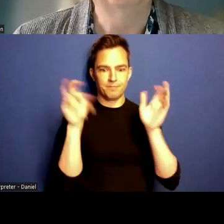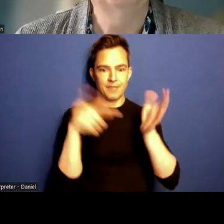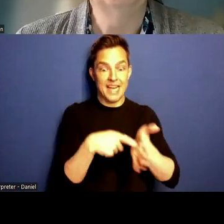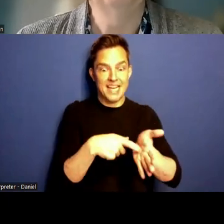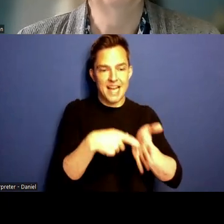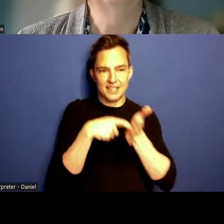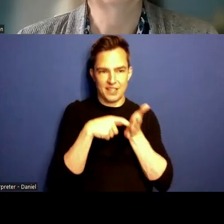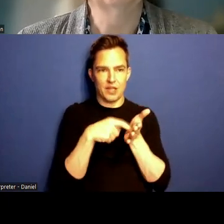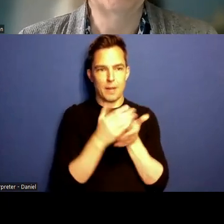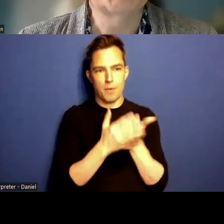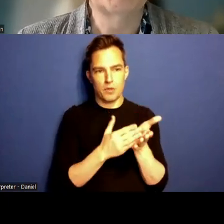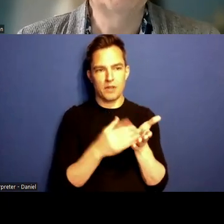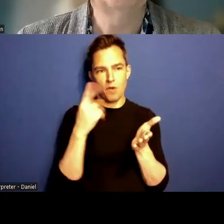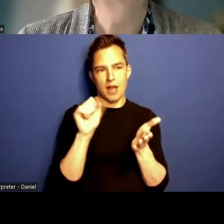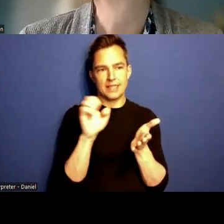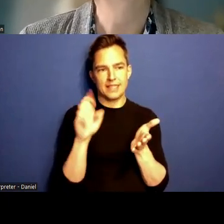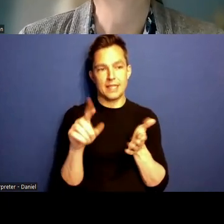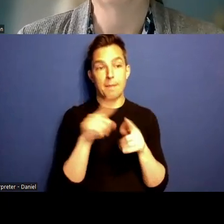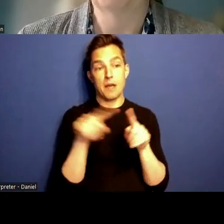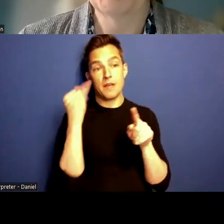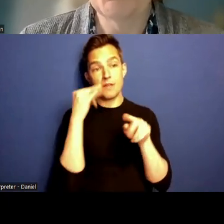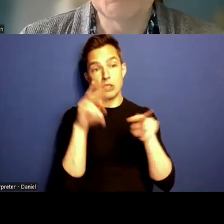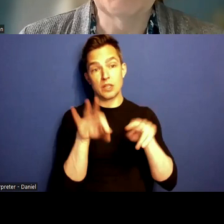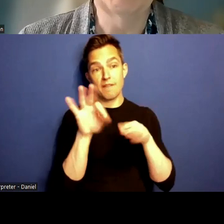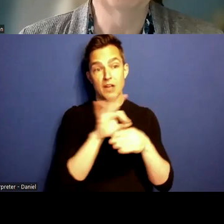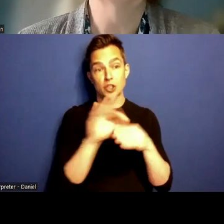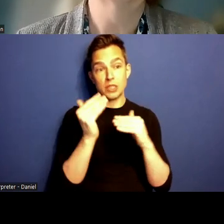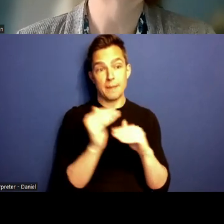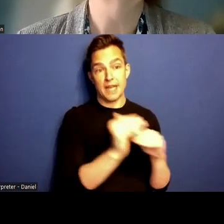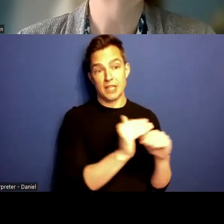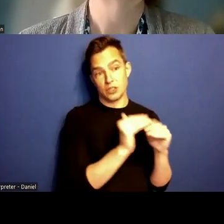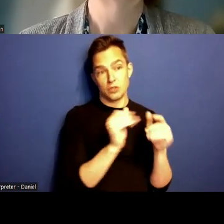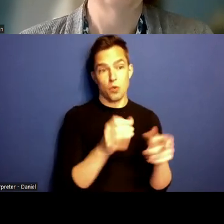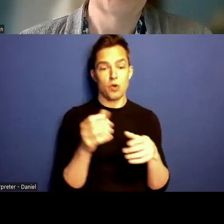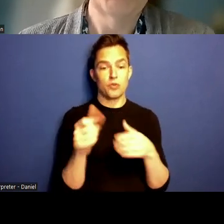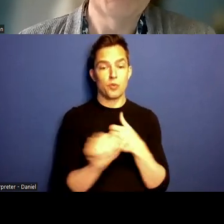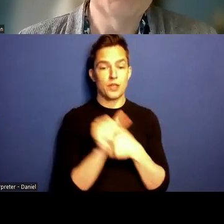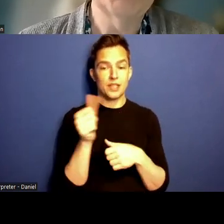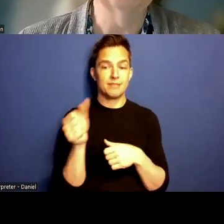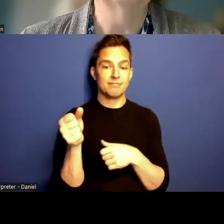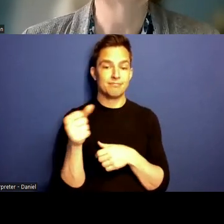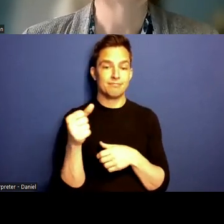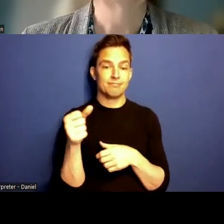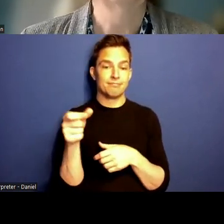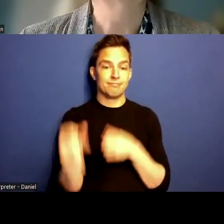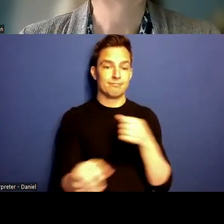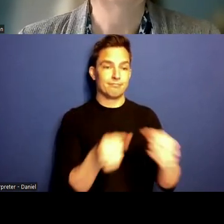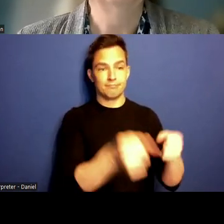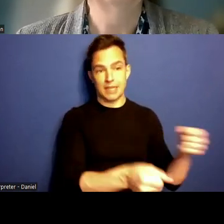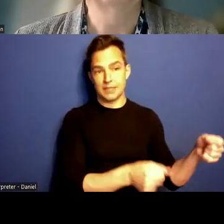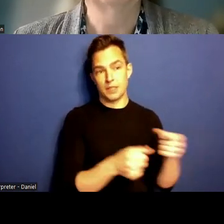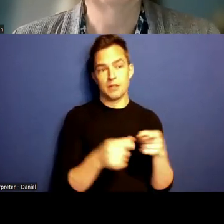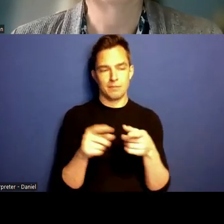component to SED. But if you look at the functional limitations or the risk of out-of-home placement or these symptoms, one